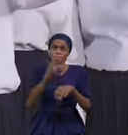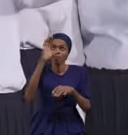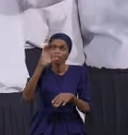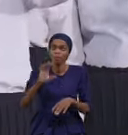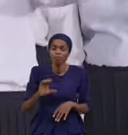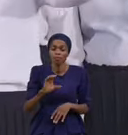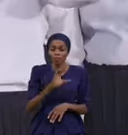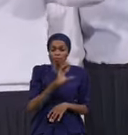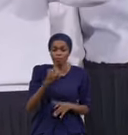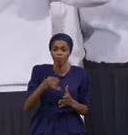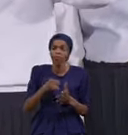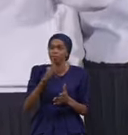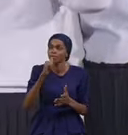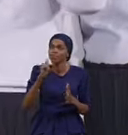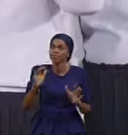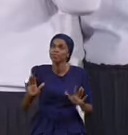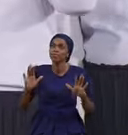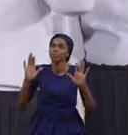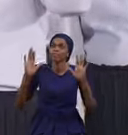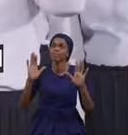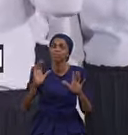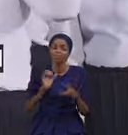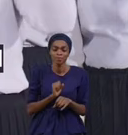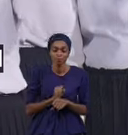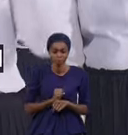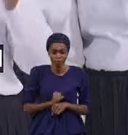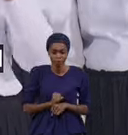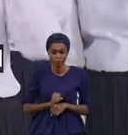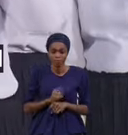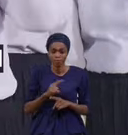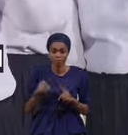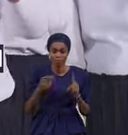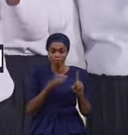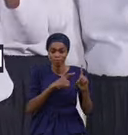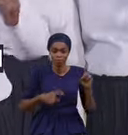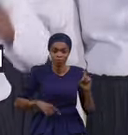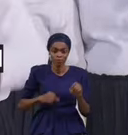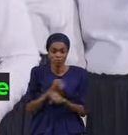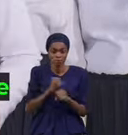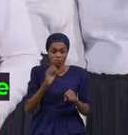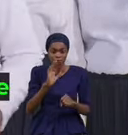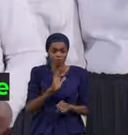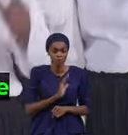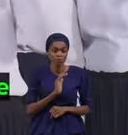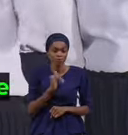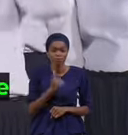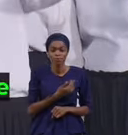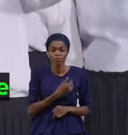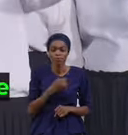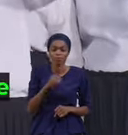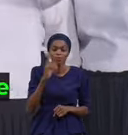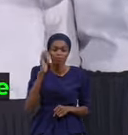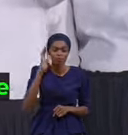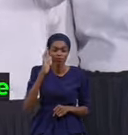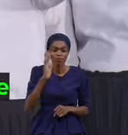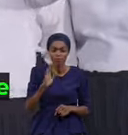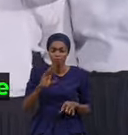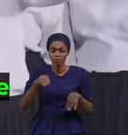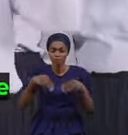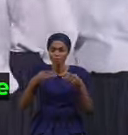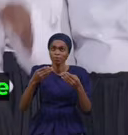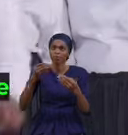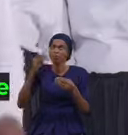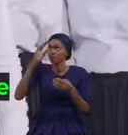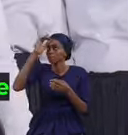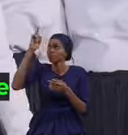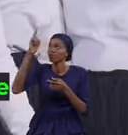Calvary's cross, it is a miracle when the Lord saves your soul and you give